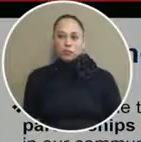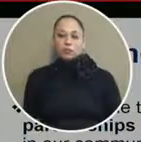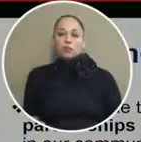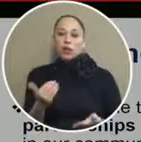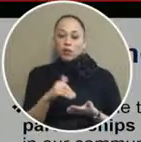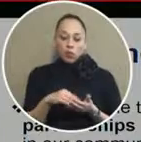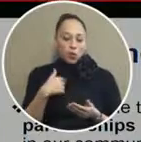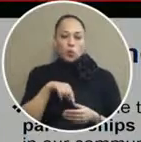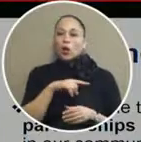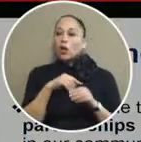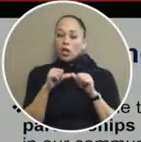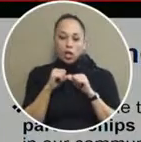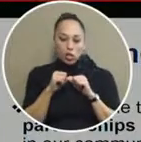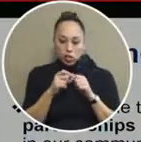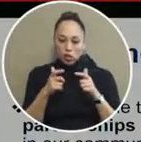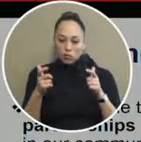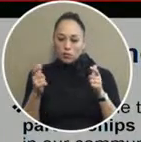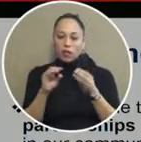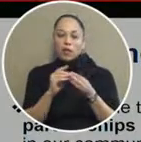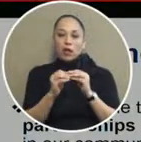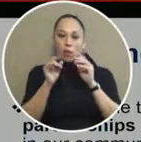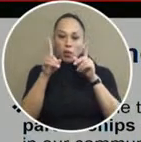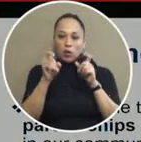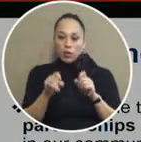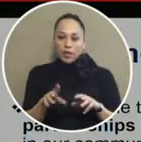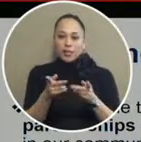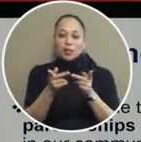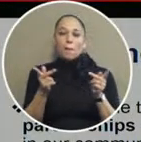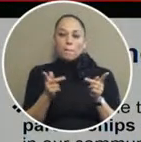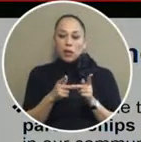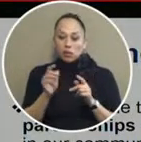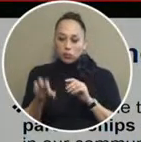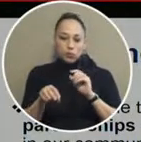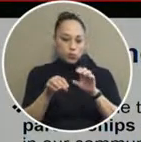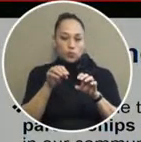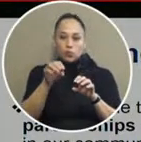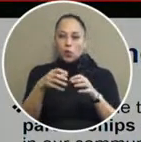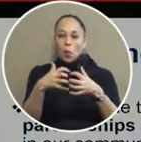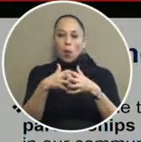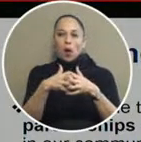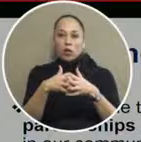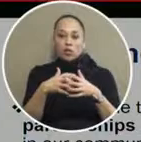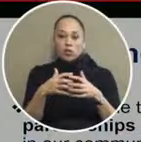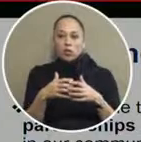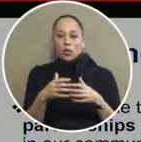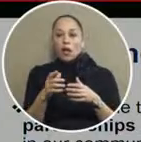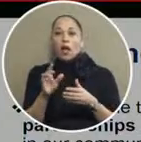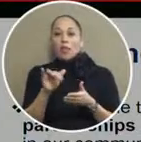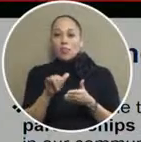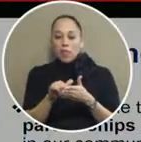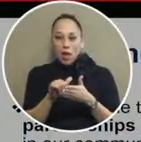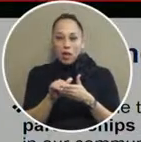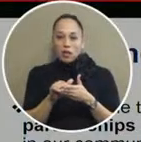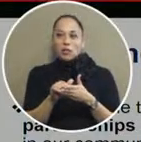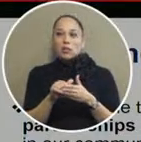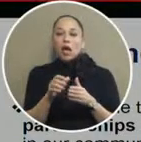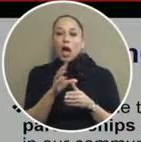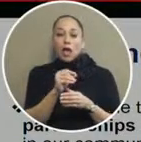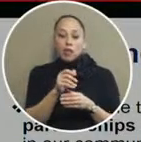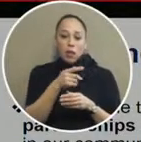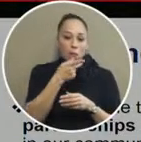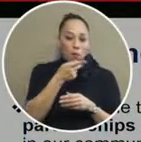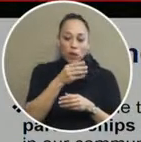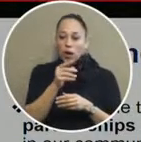Again, we continue to expand the number of testing sites through partnerships, both in the public and the private